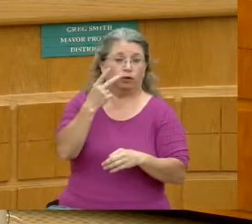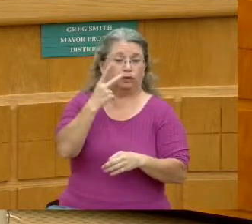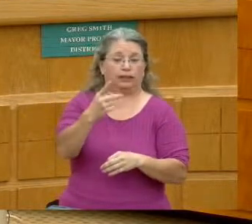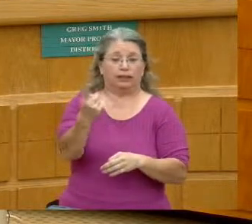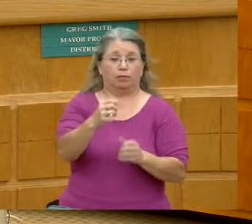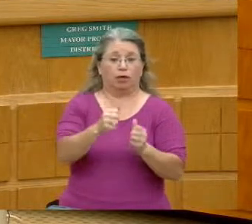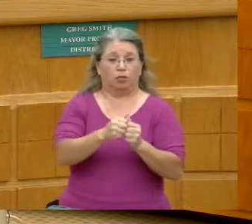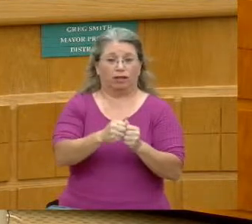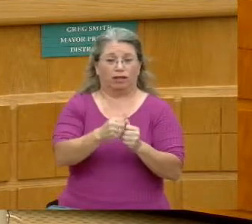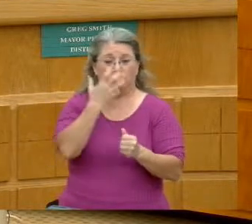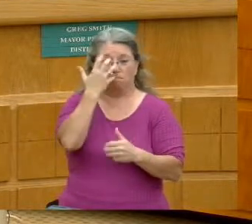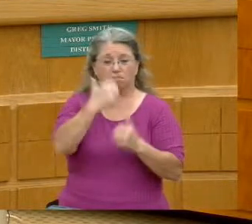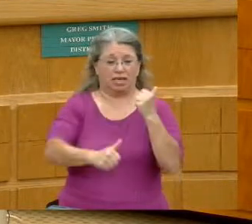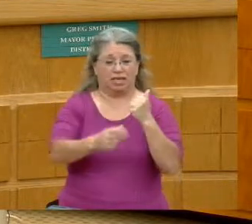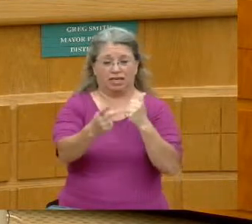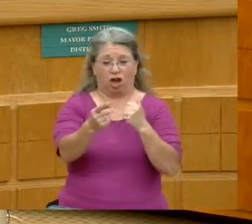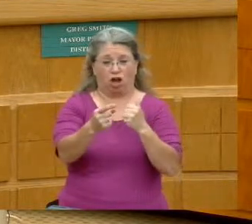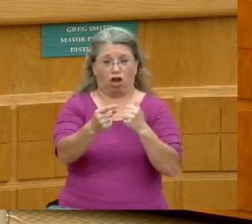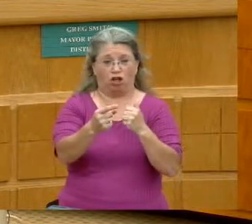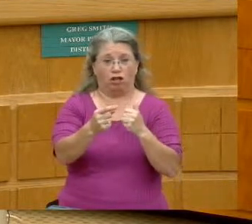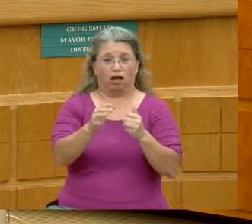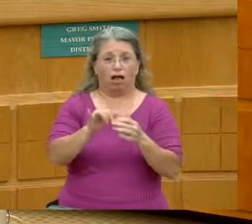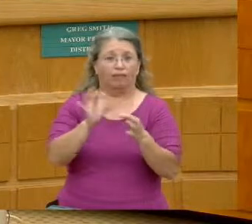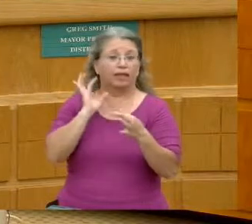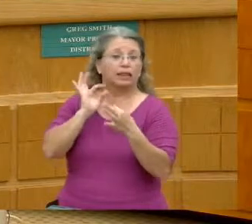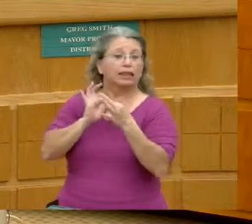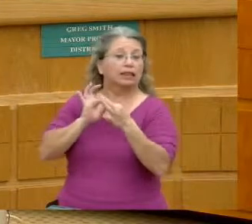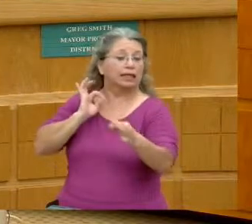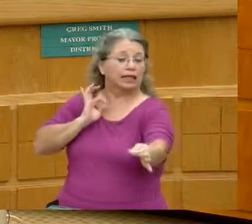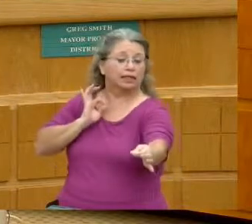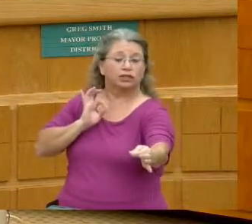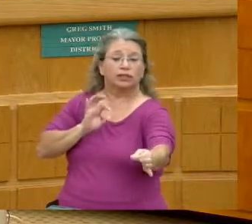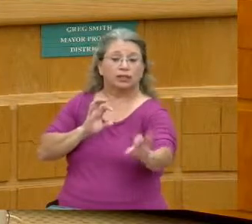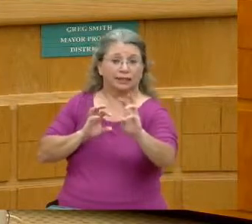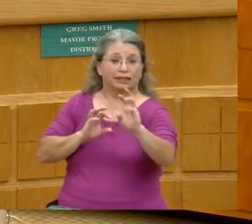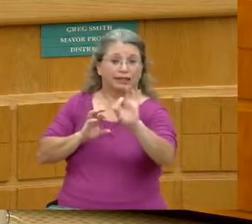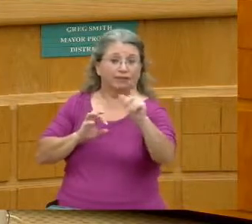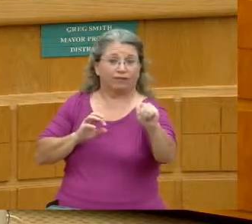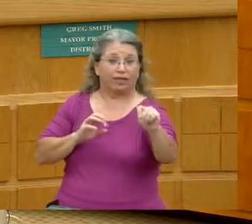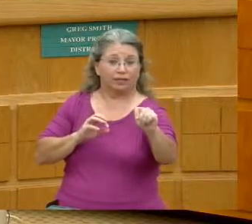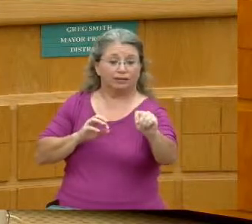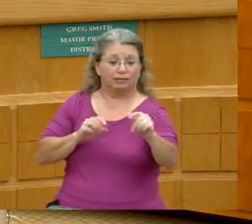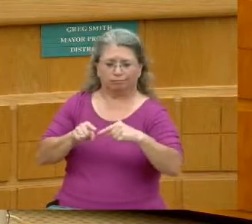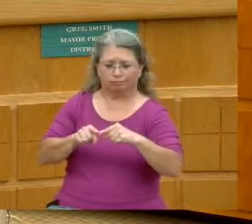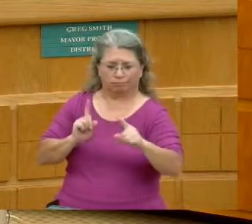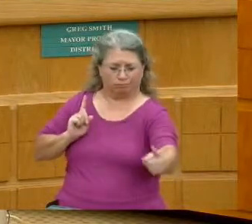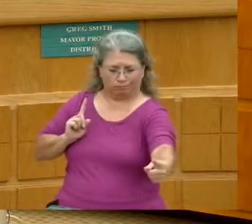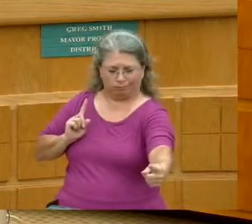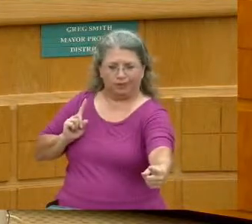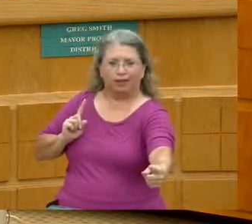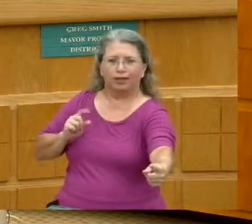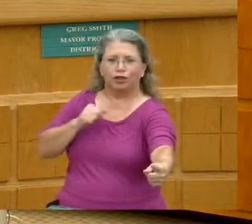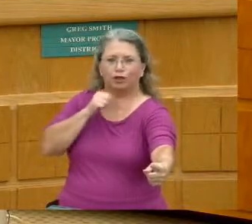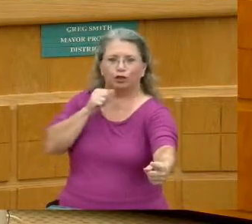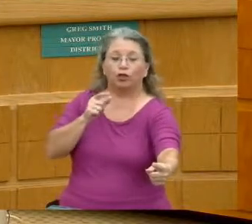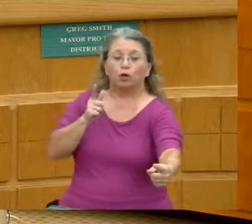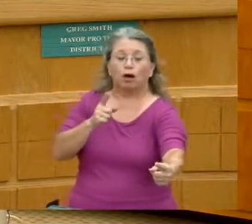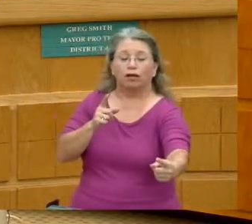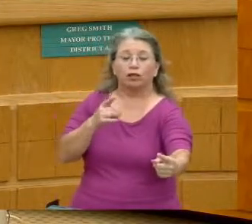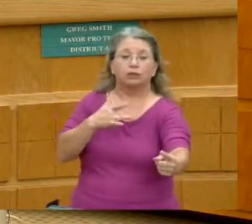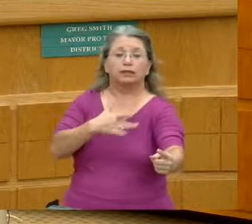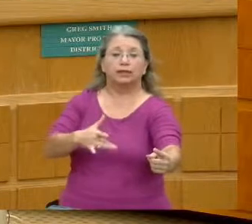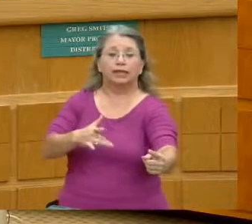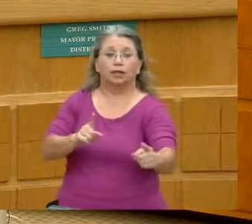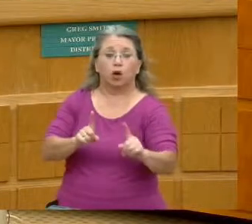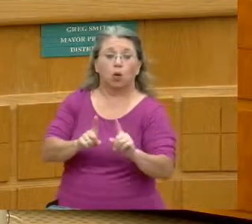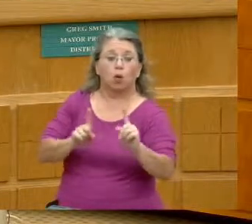long, you don't just get exactly 6 feet away. You stay 12 feet away, right? So that's kind of the way that I treat it. And I think about this